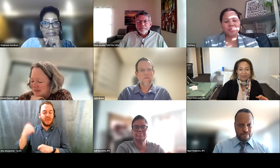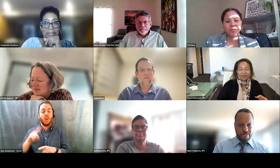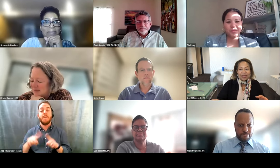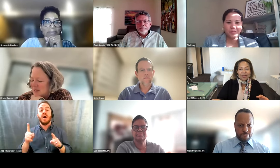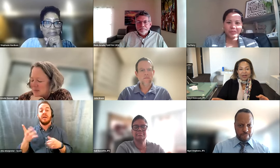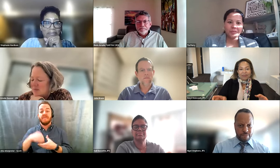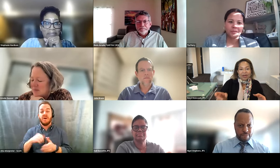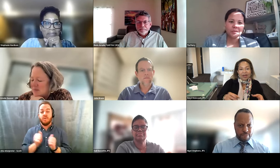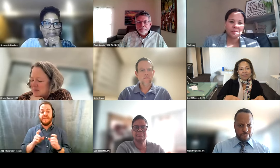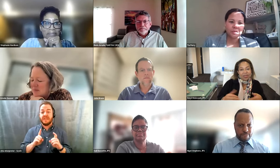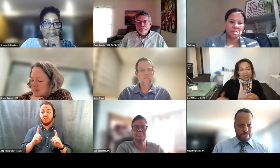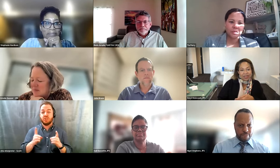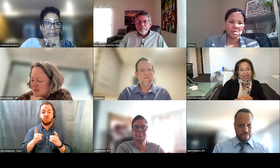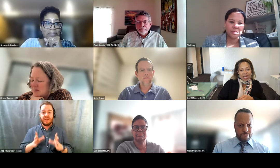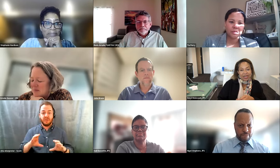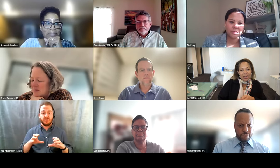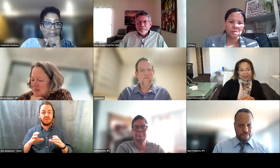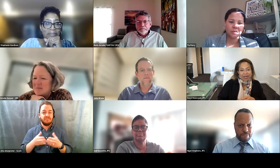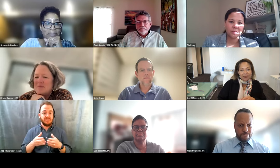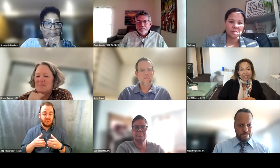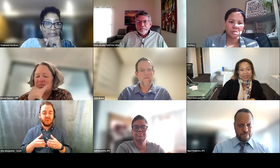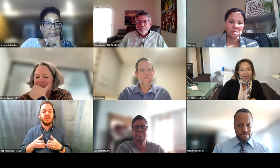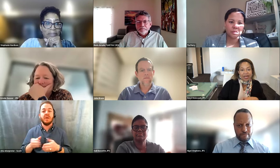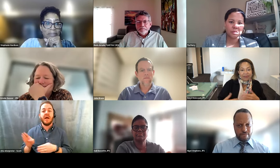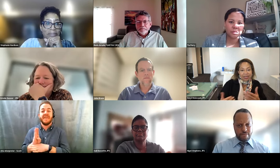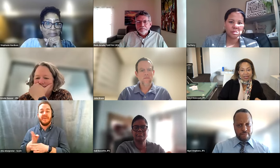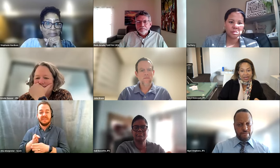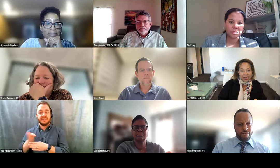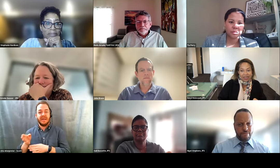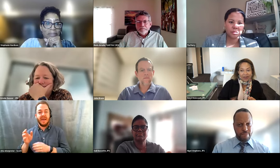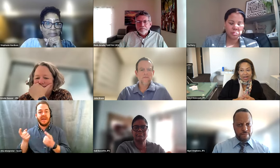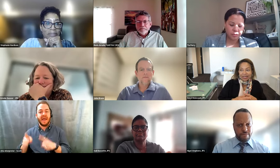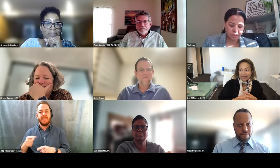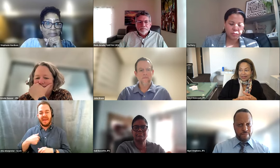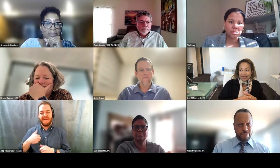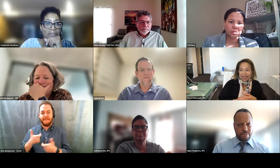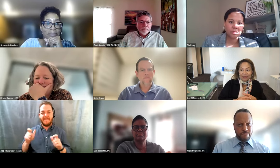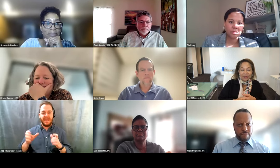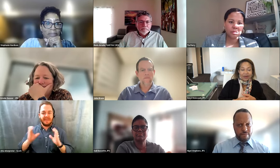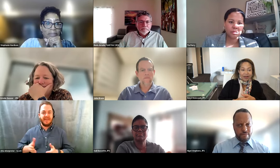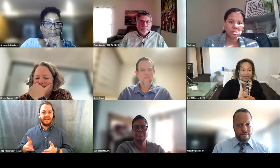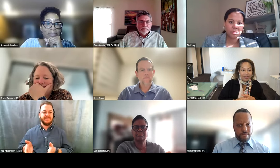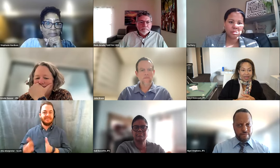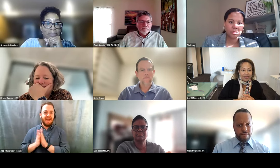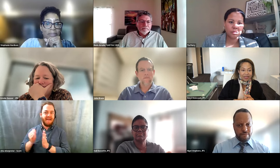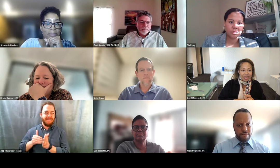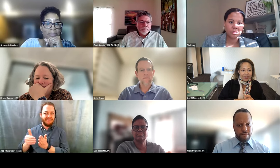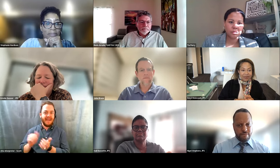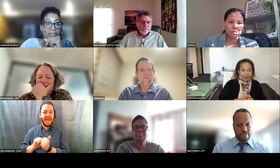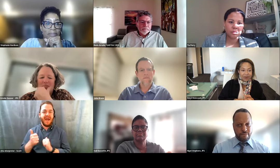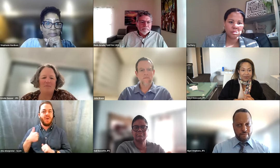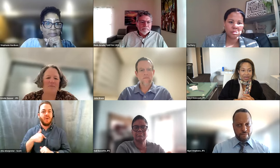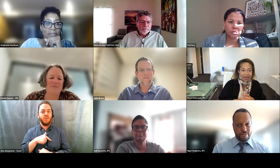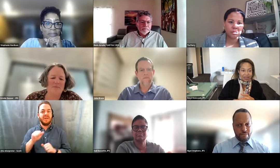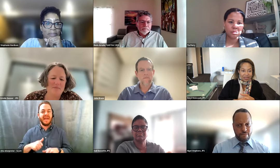circle. Part of the business side came about because I have big clients that are asking all the time, Daryl, how can we have